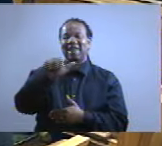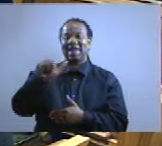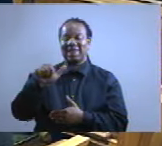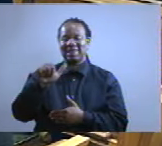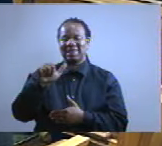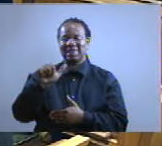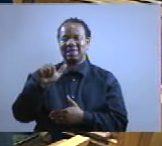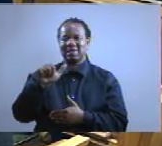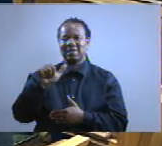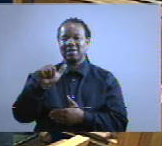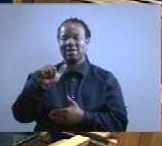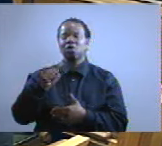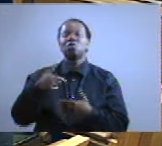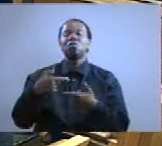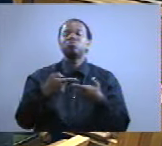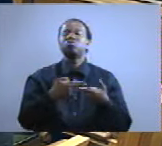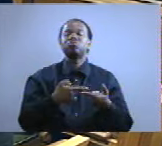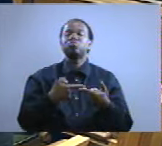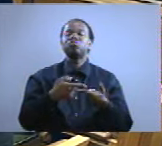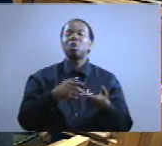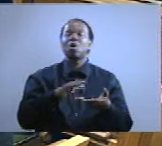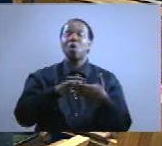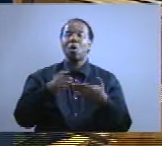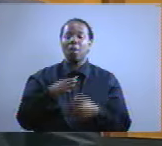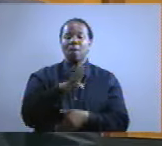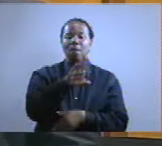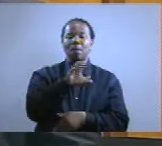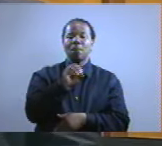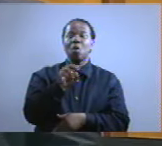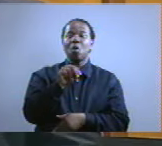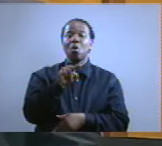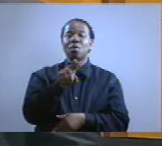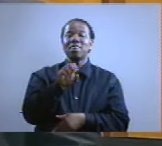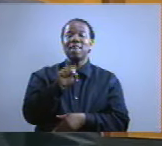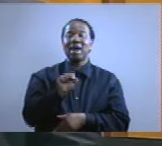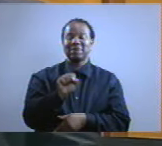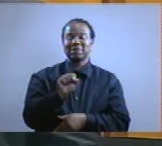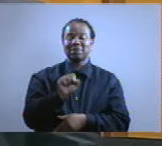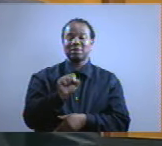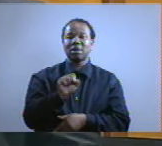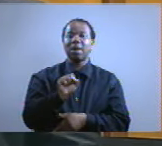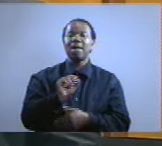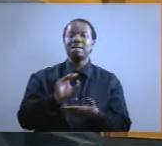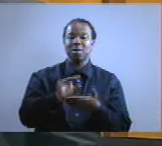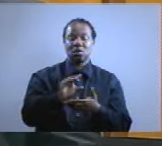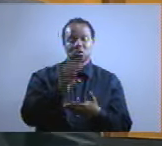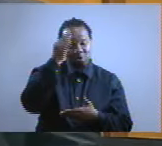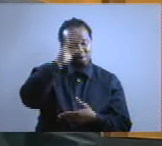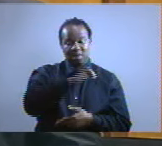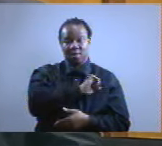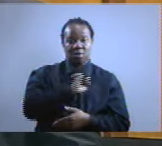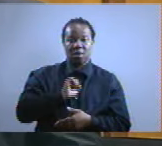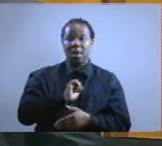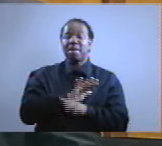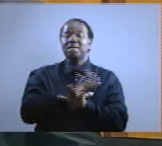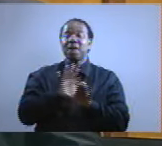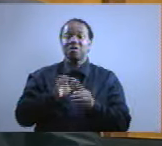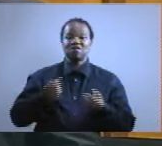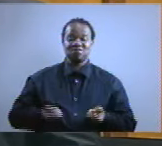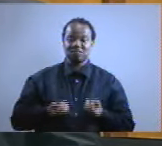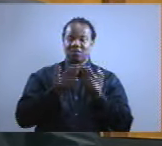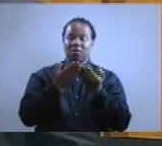debates the extent of performance bonuses paid to government employees without them achieving the necessary outputs as per the annual performance plans of the